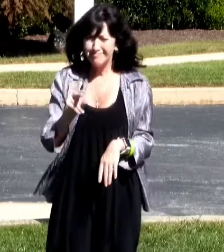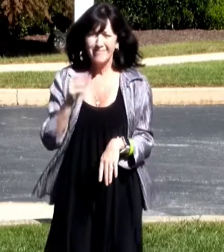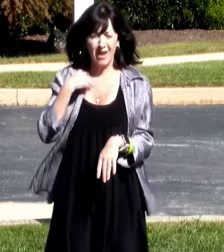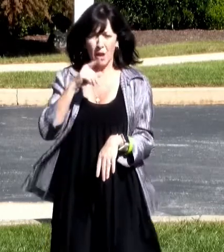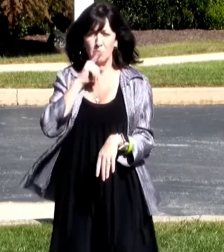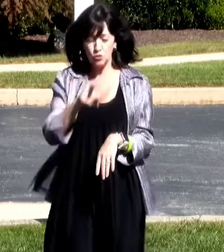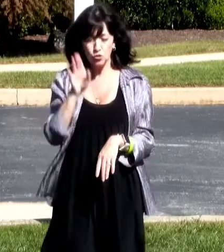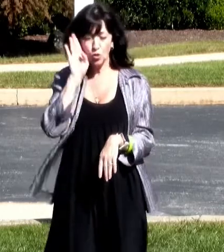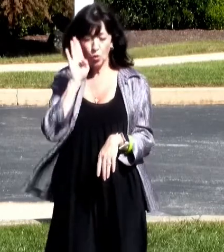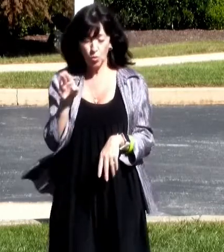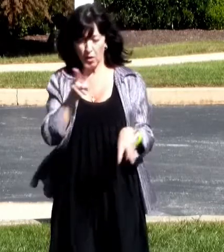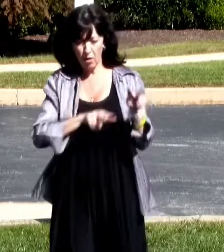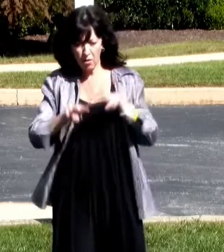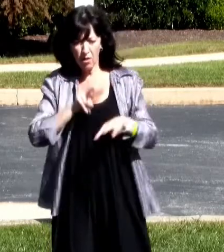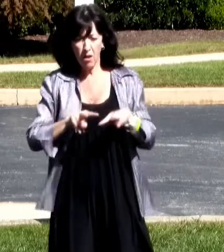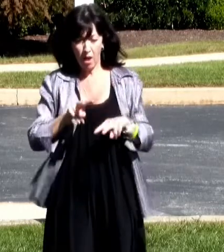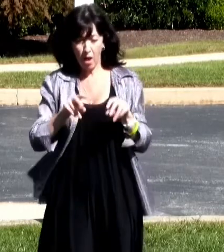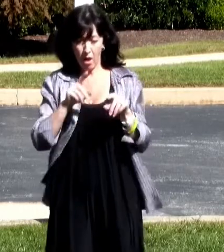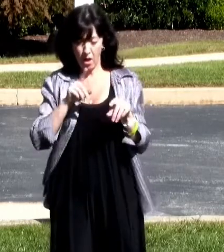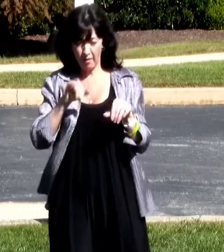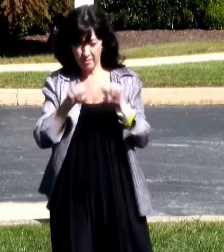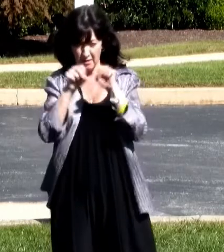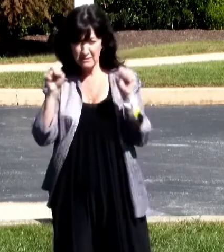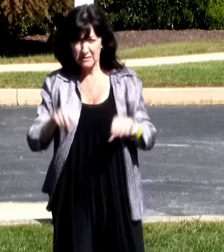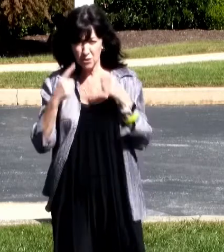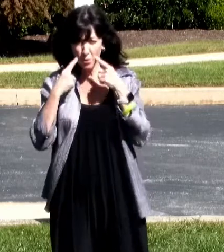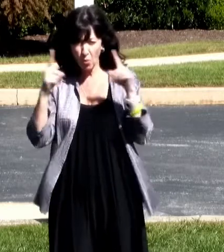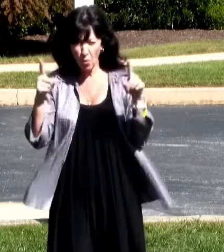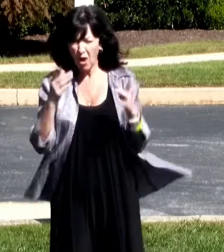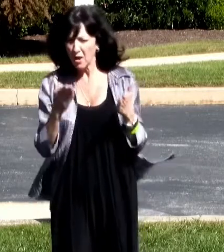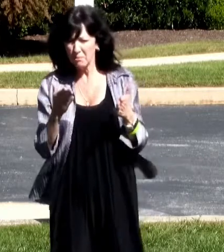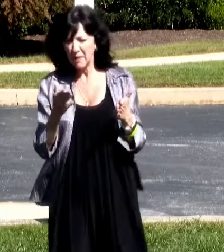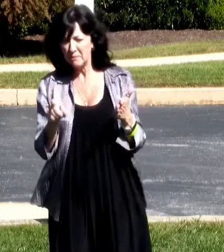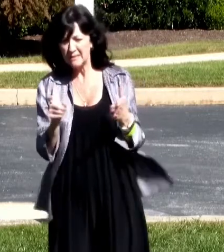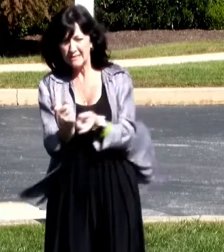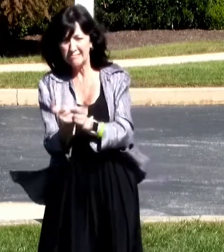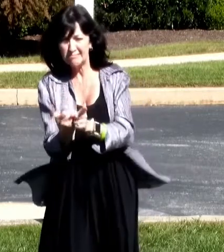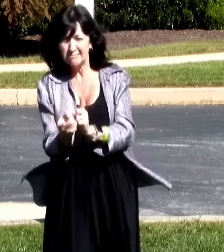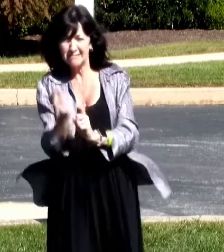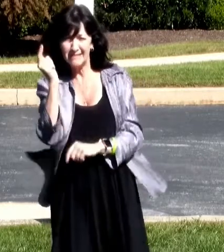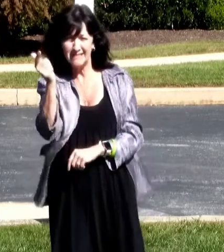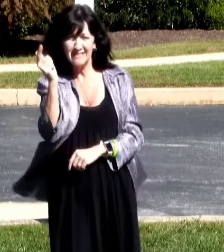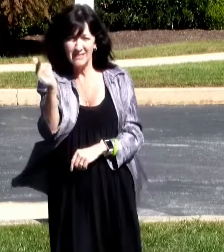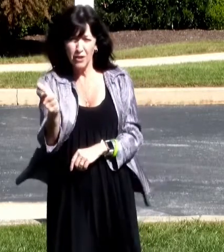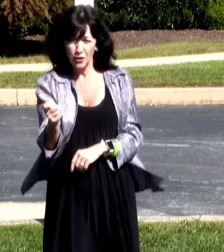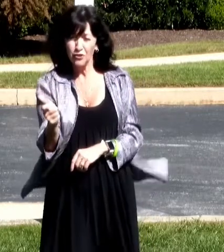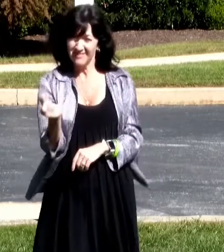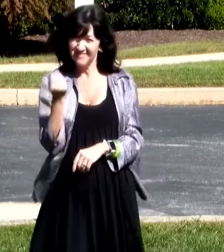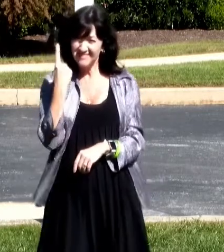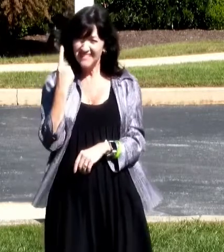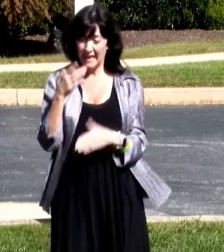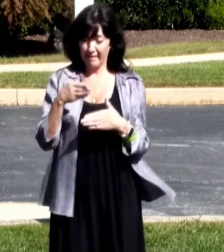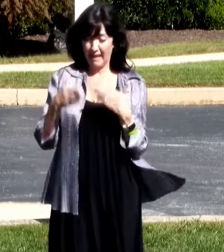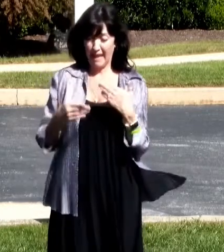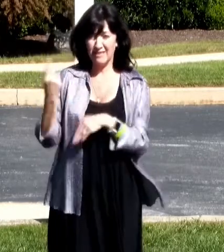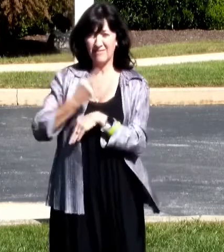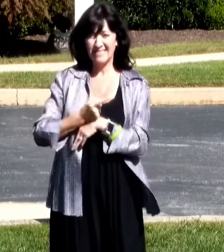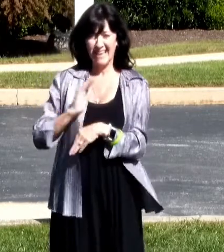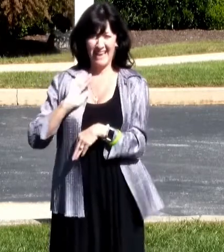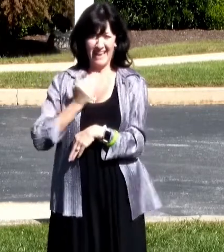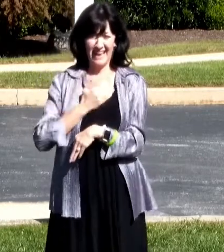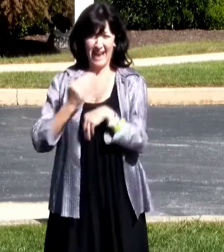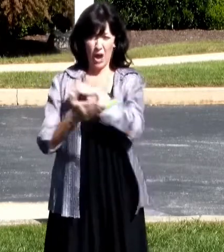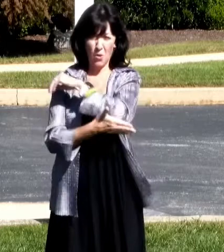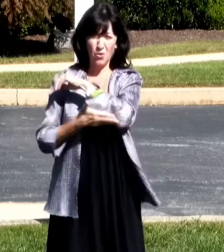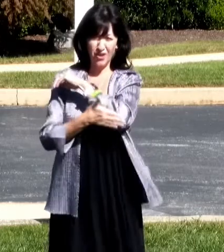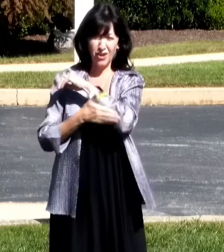have changes, improvements. That's what matters. And at the end of the day, as our country's spending 18% on